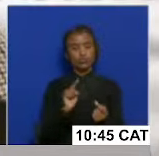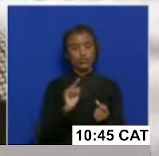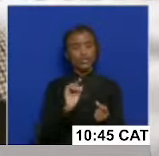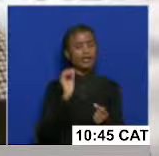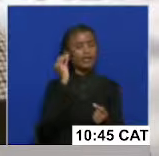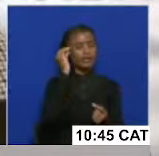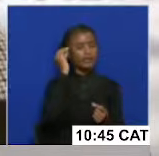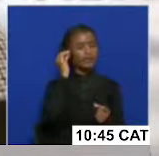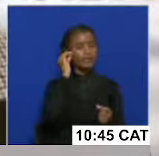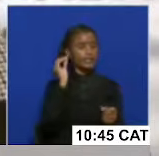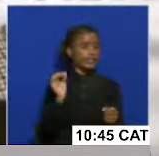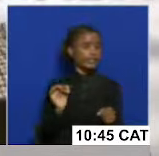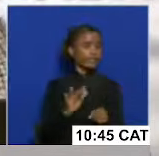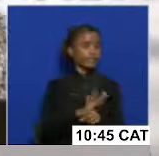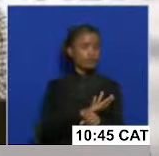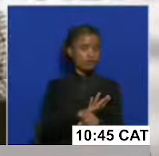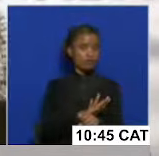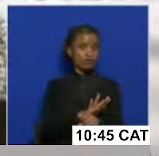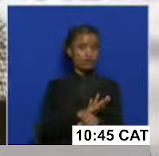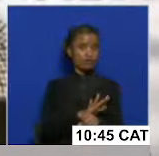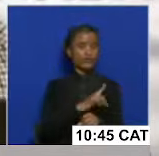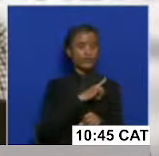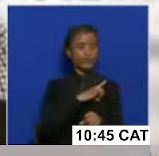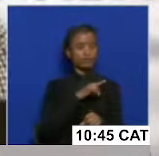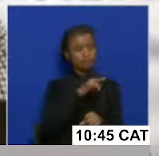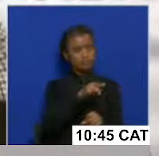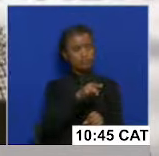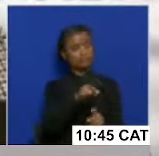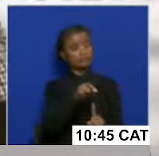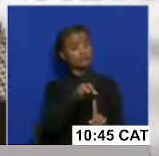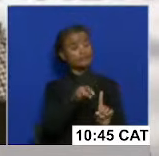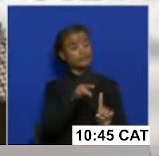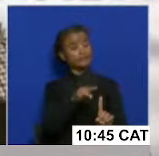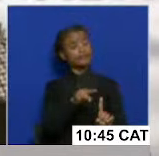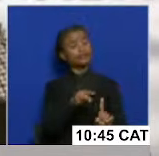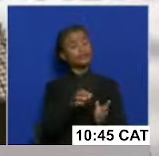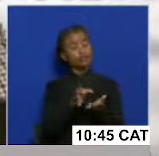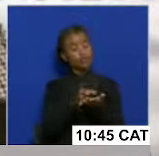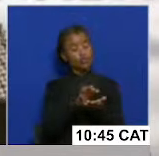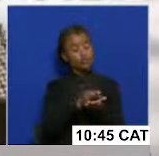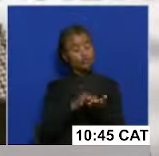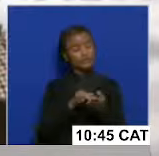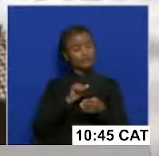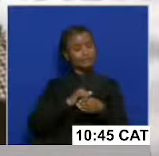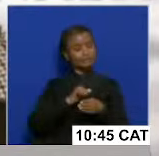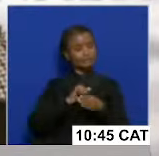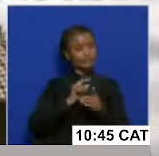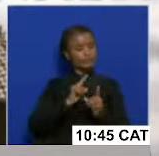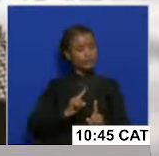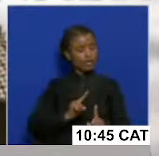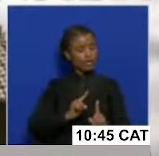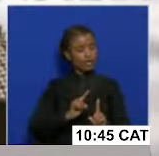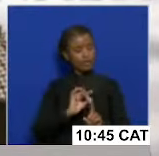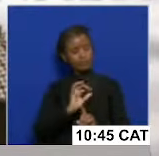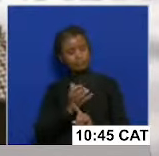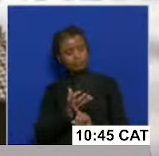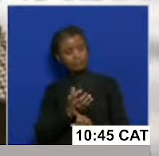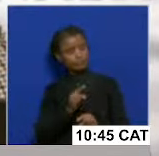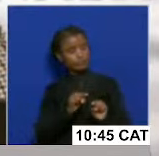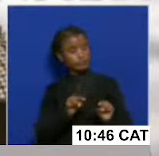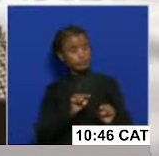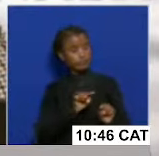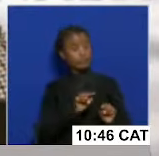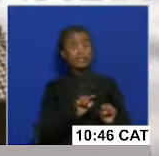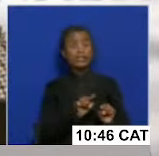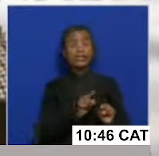know that he is in possession of the stones. He doesn't have proper paperwork for him to be